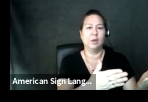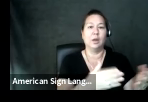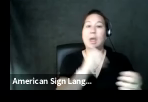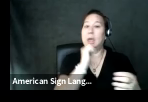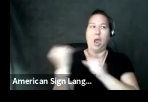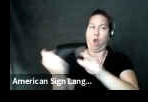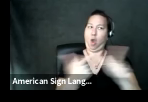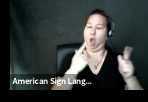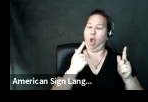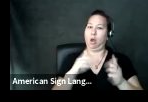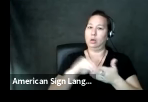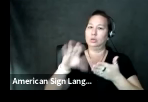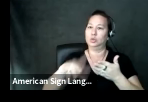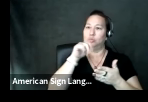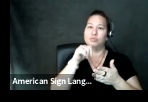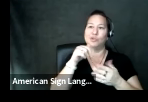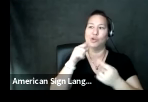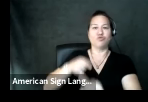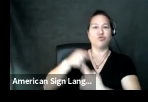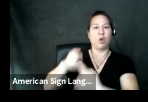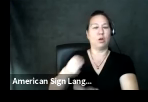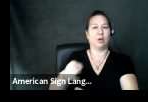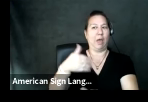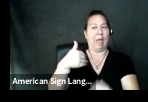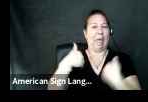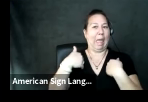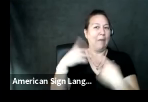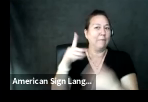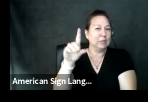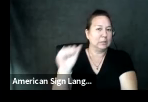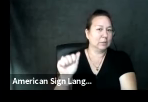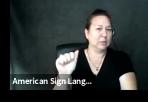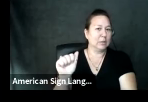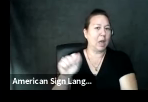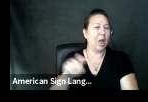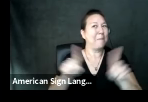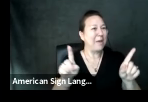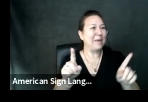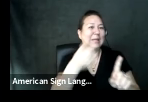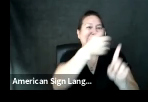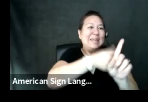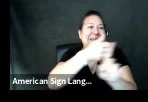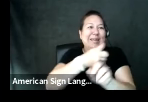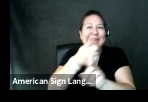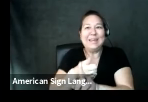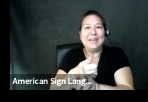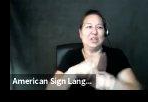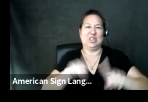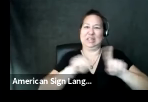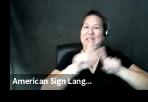have a disability, but they may require a variety of different ways to learn and demonstrate his or her